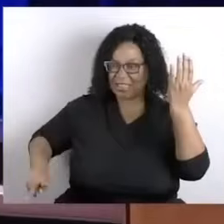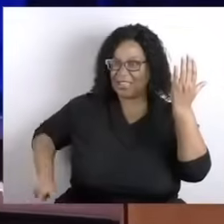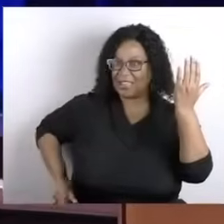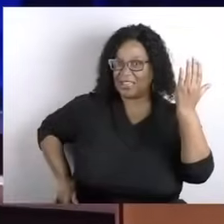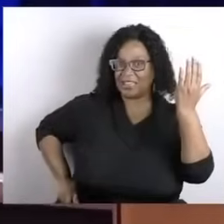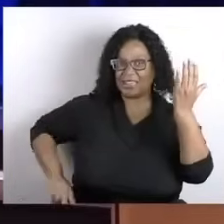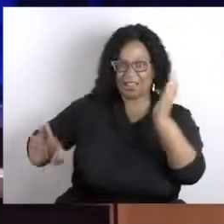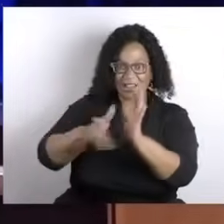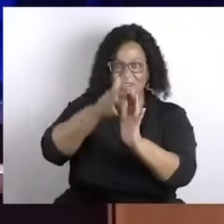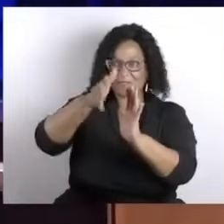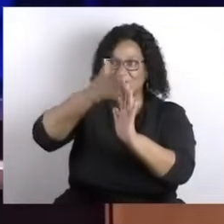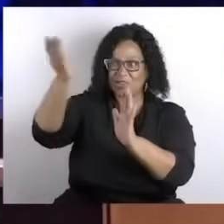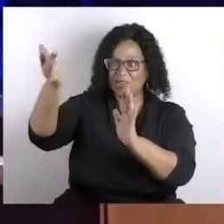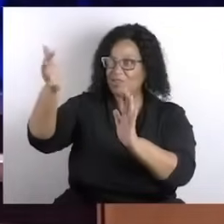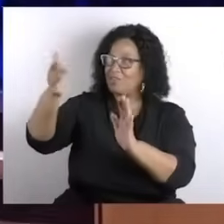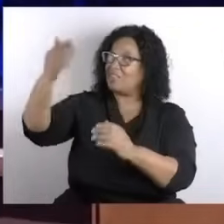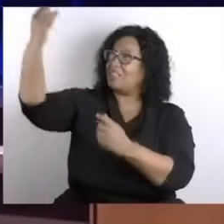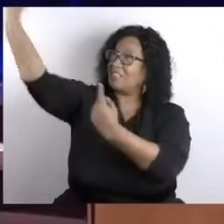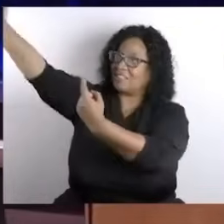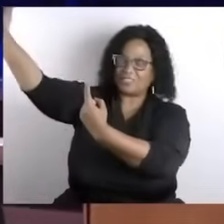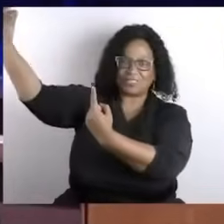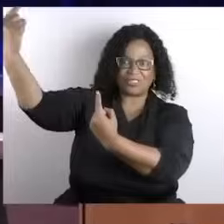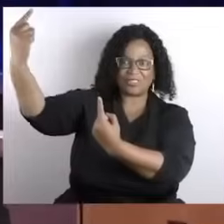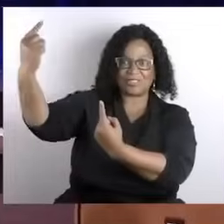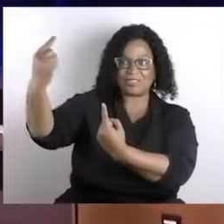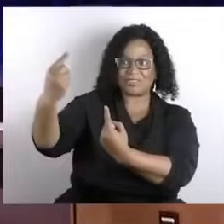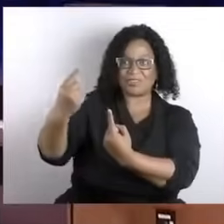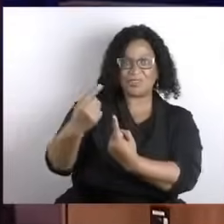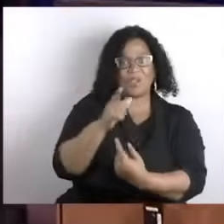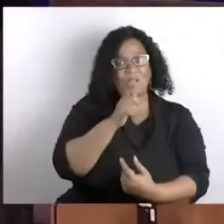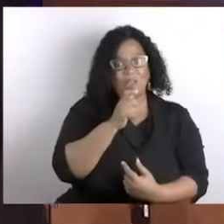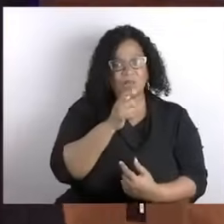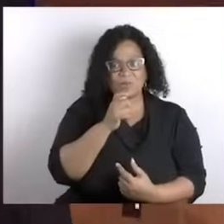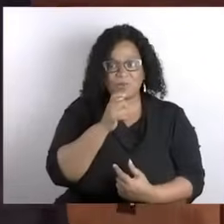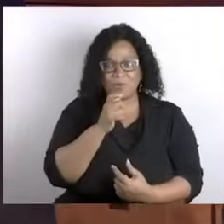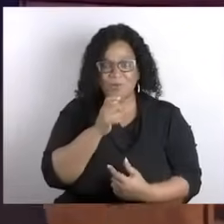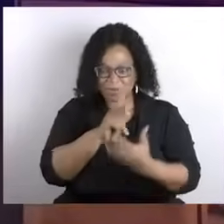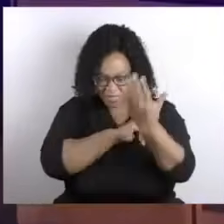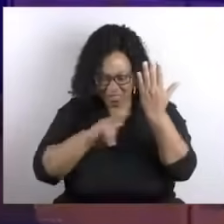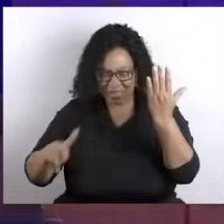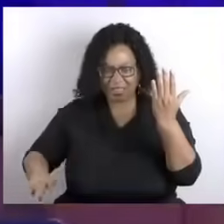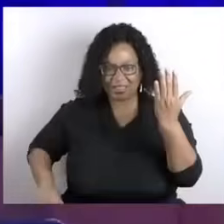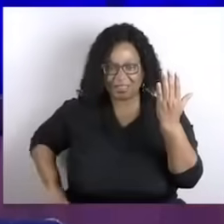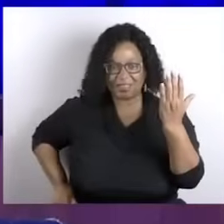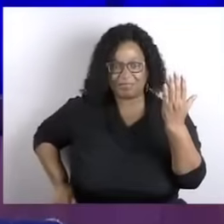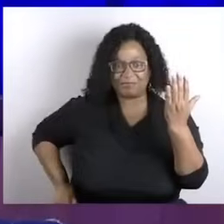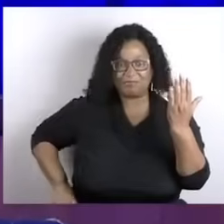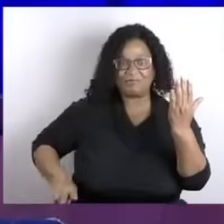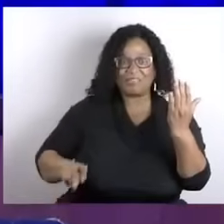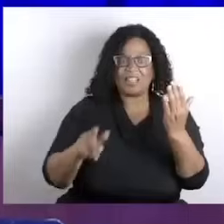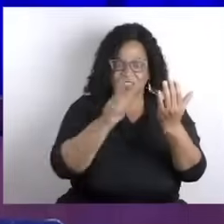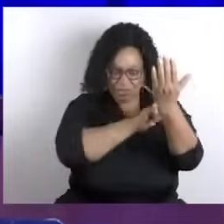of glory shall come in. Who is this King of glory?